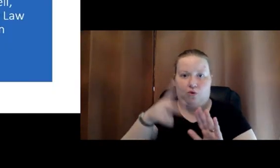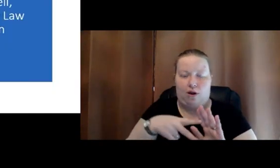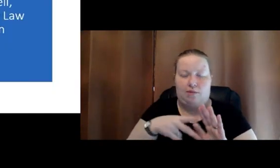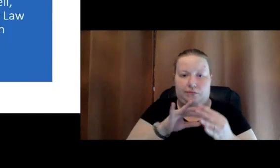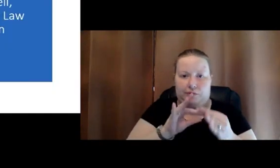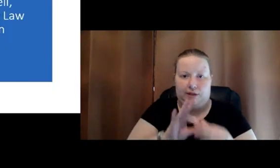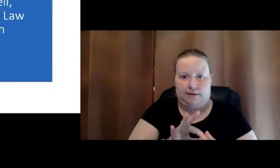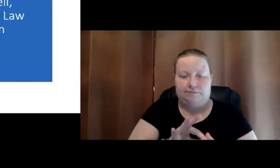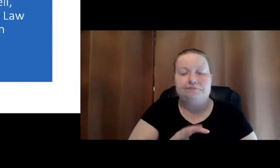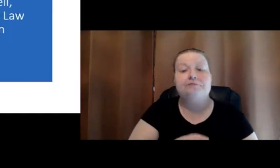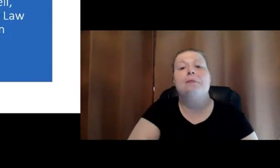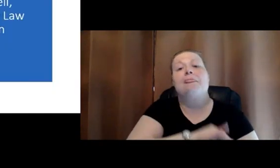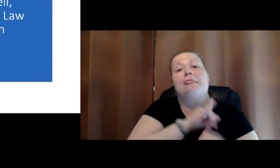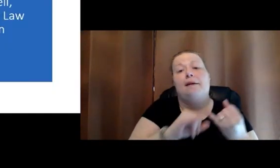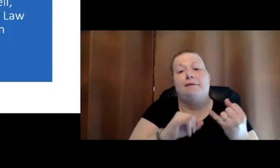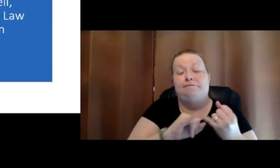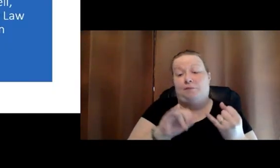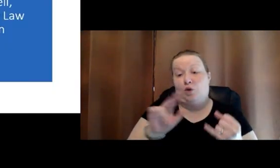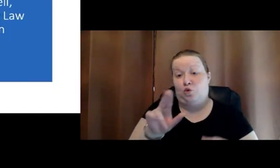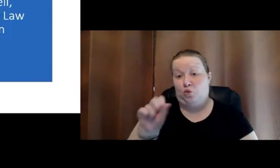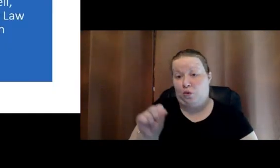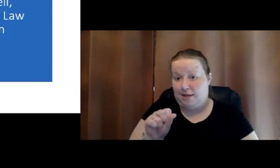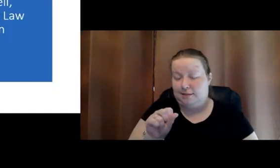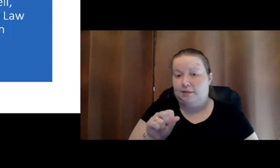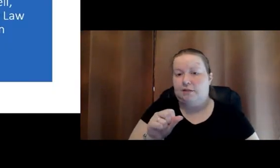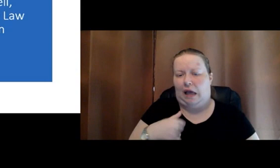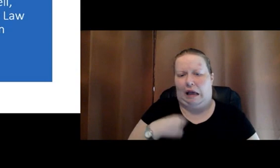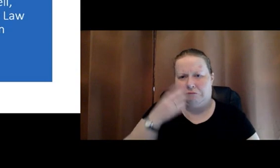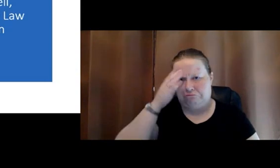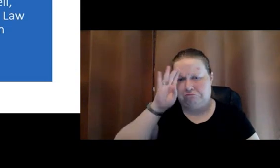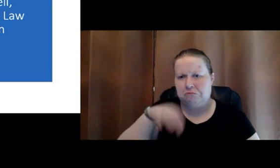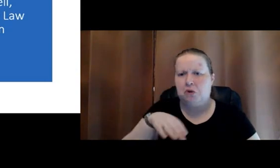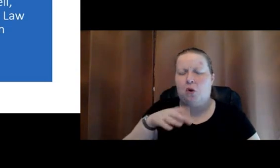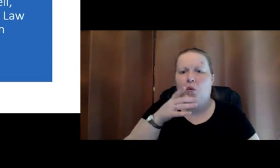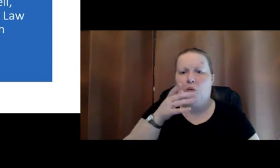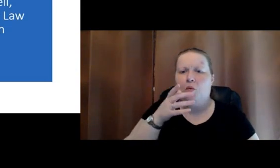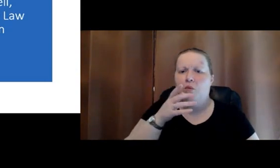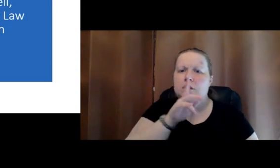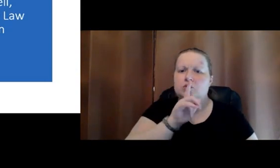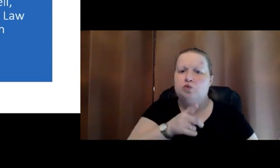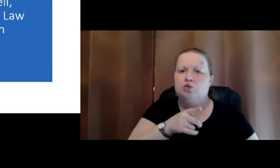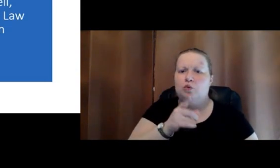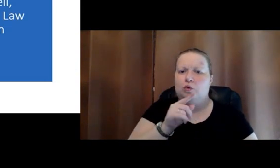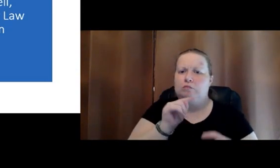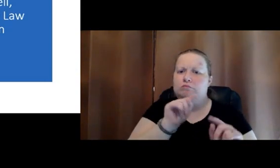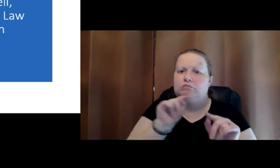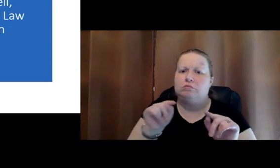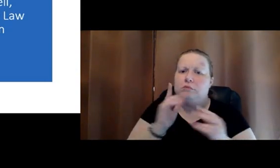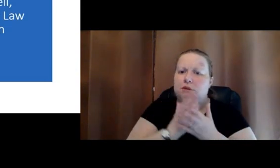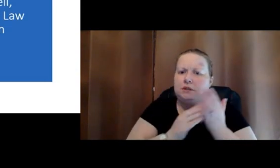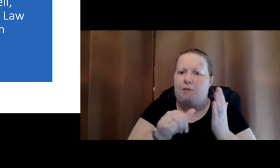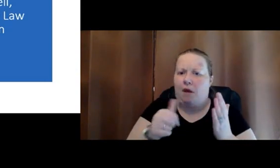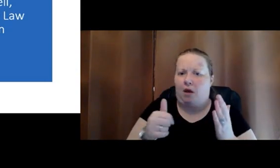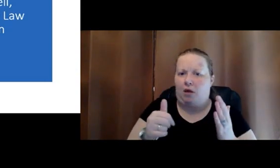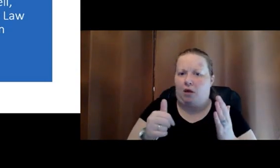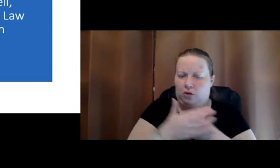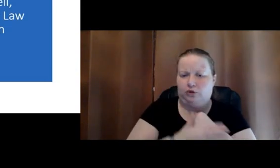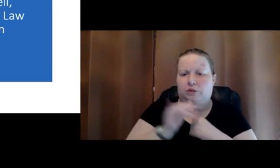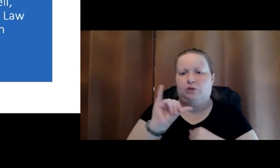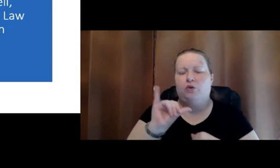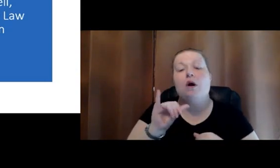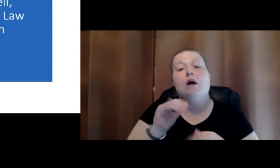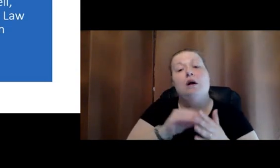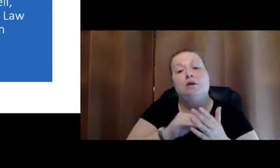then finally, in the United States, at least, and I know it's true in the and some other countries, students are